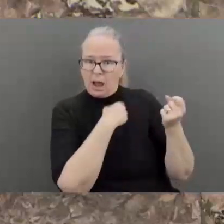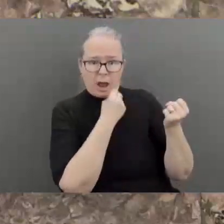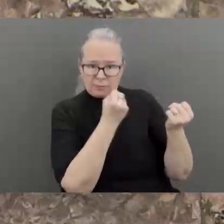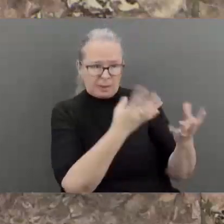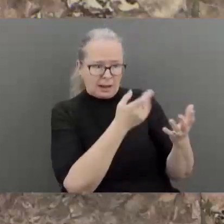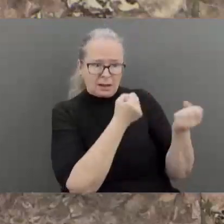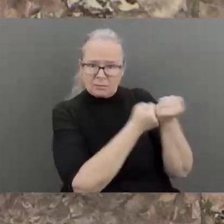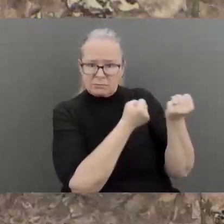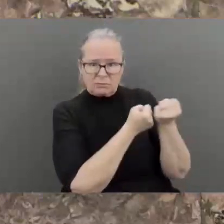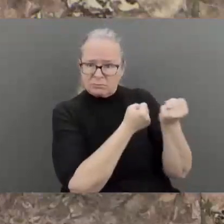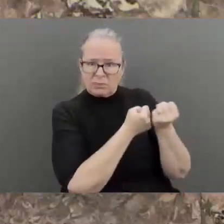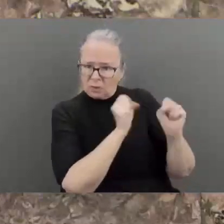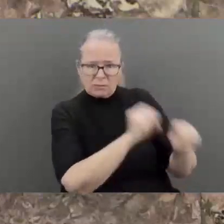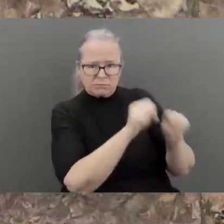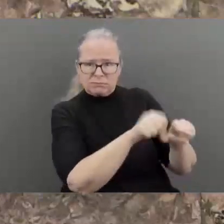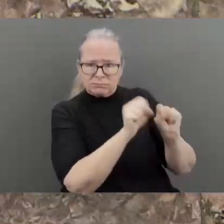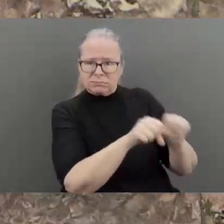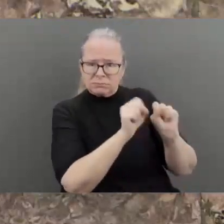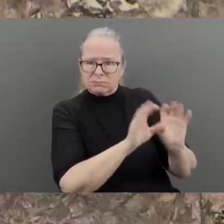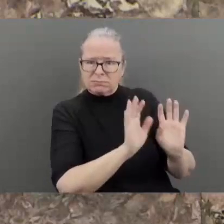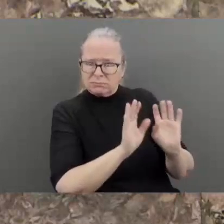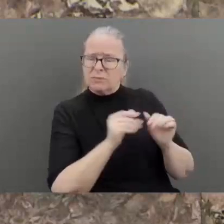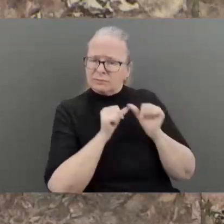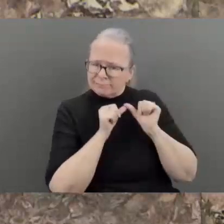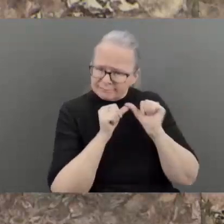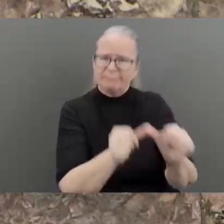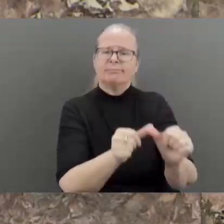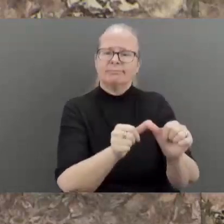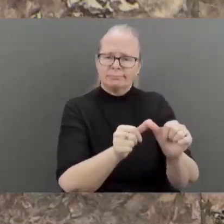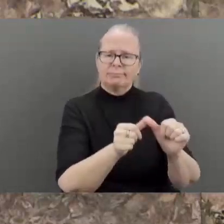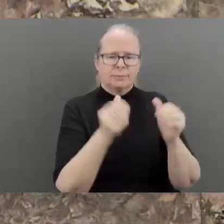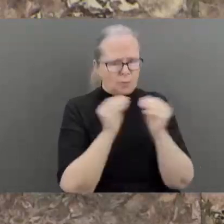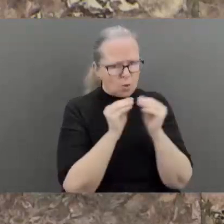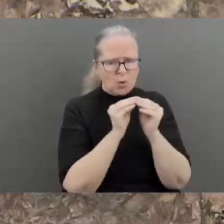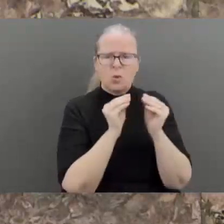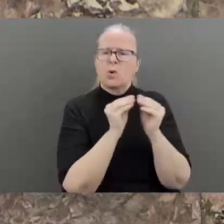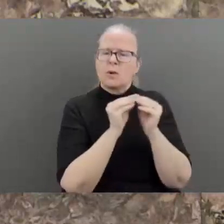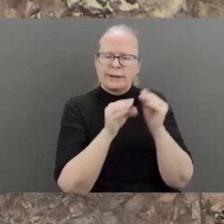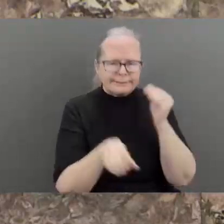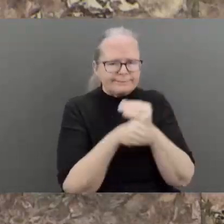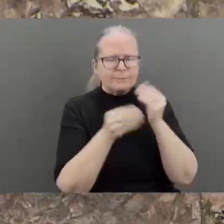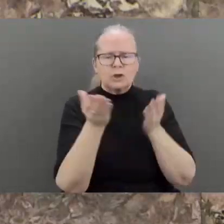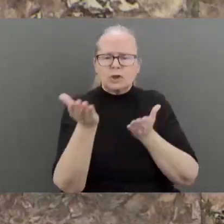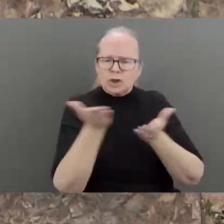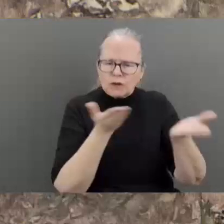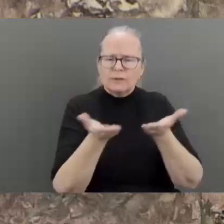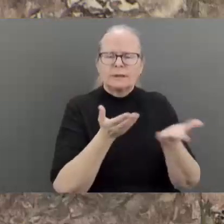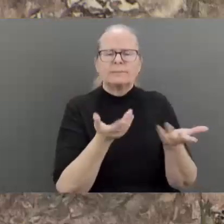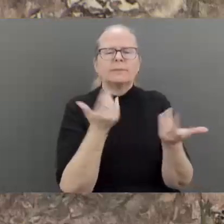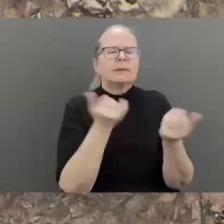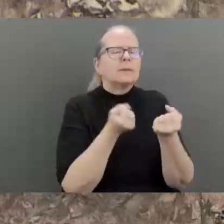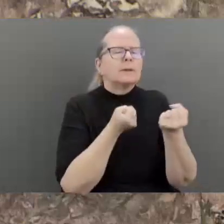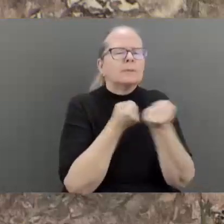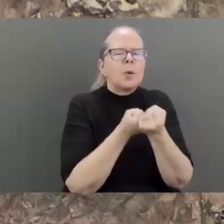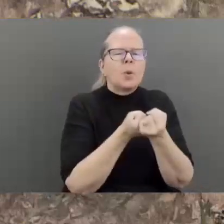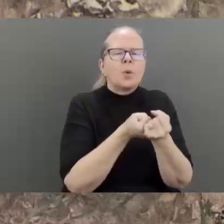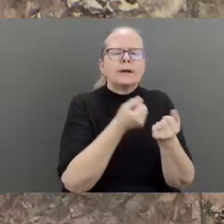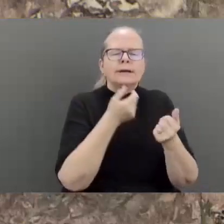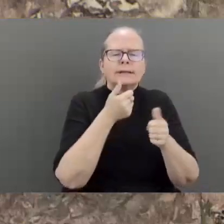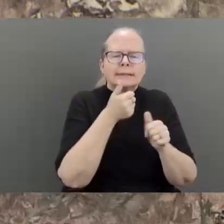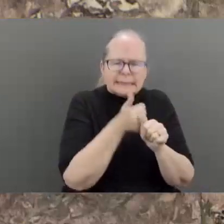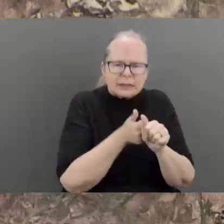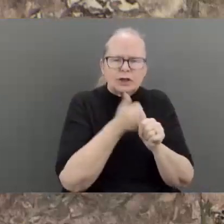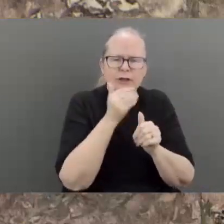did in this year's budget, to continue to support people through every stage of their journey. Mr. Speaker, whether that's harm prevention services